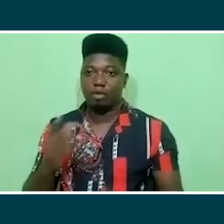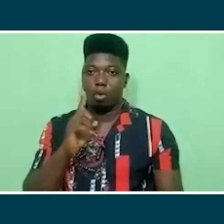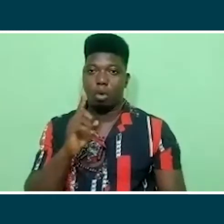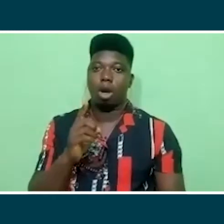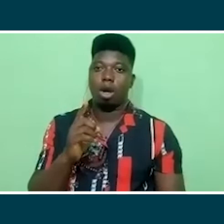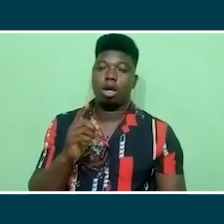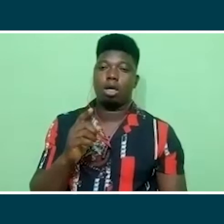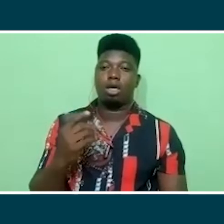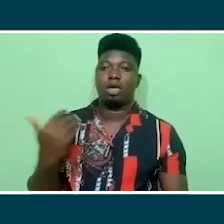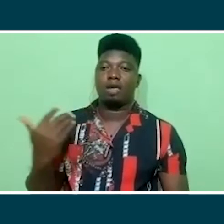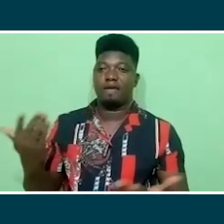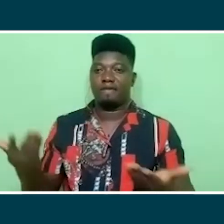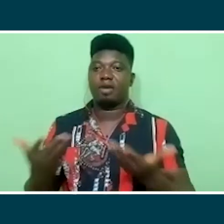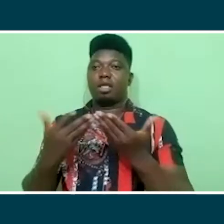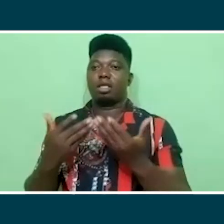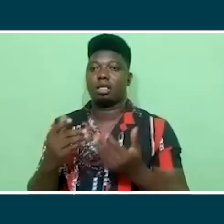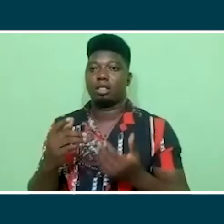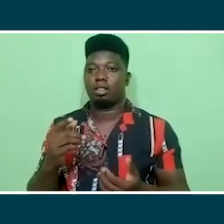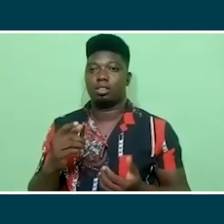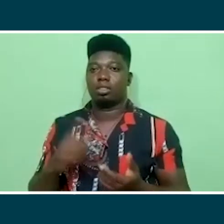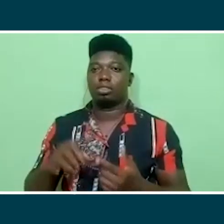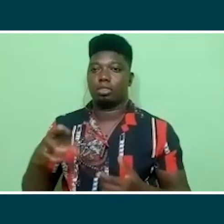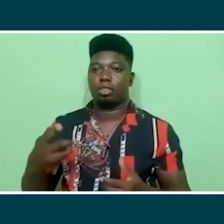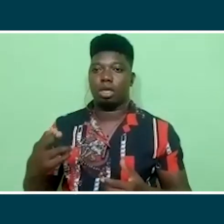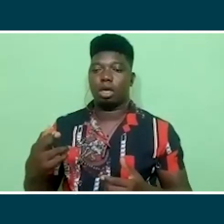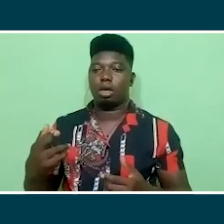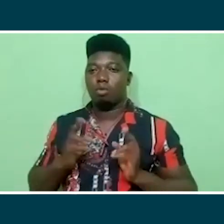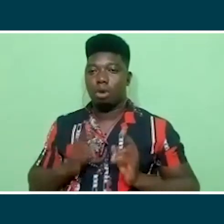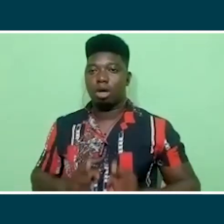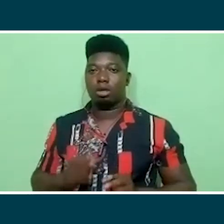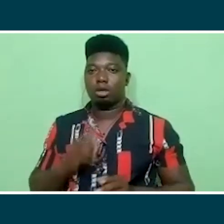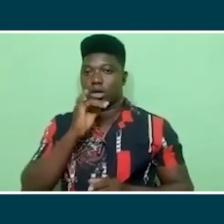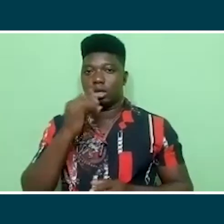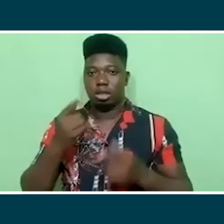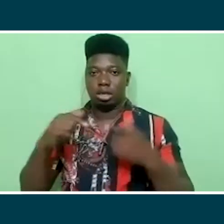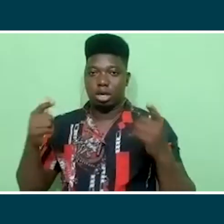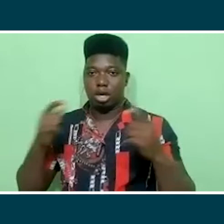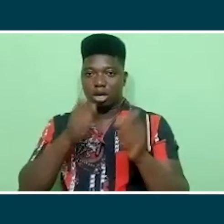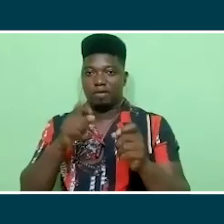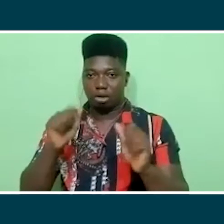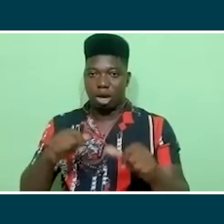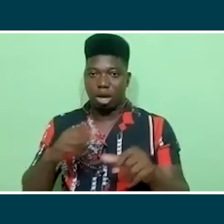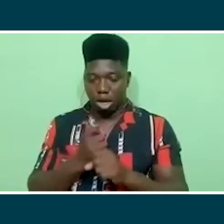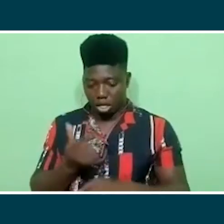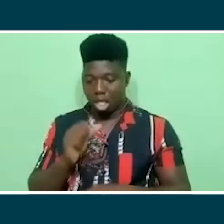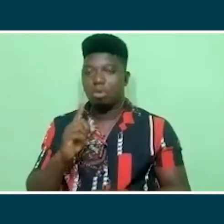humanity is the greatest gift that you can give anyone.